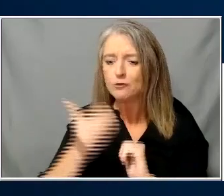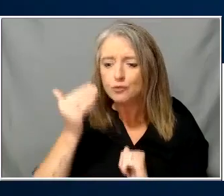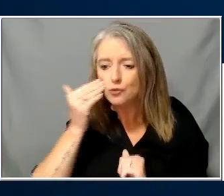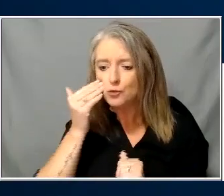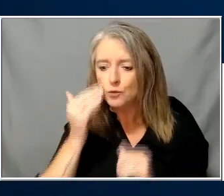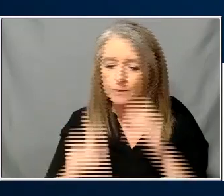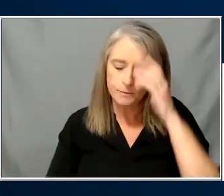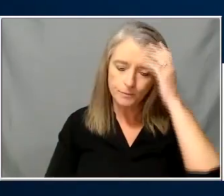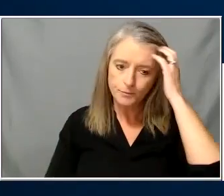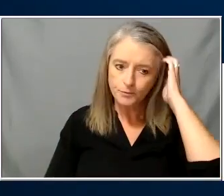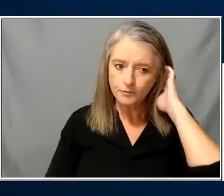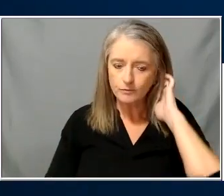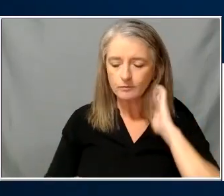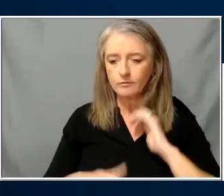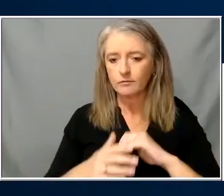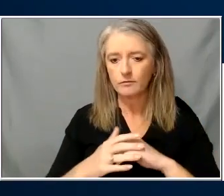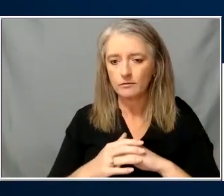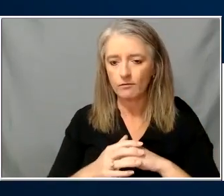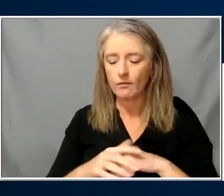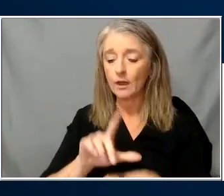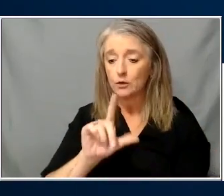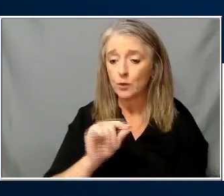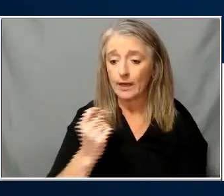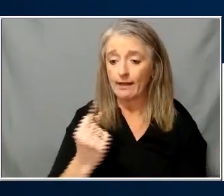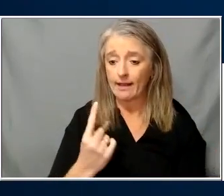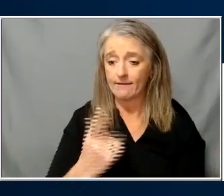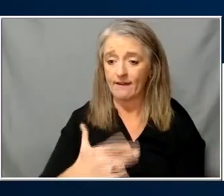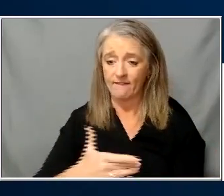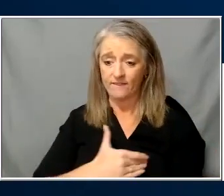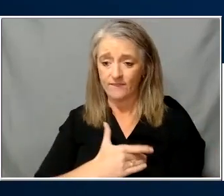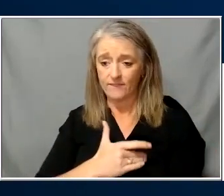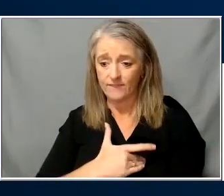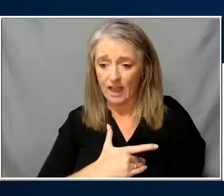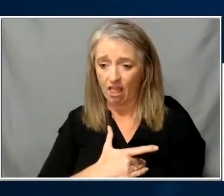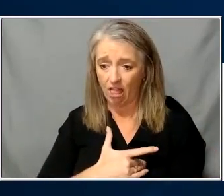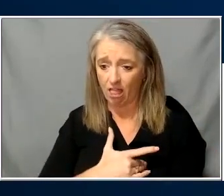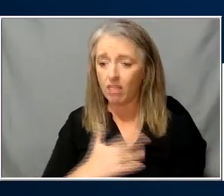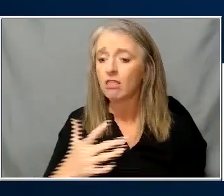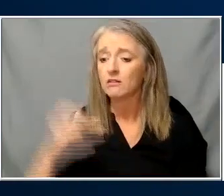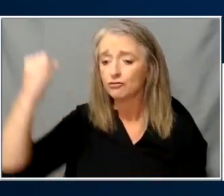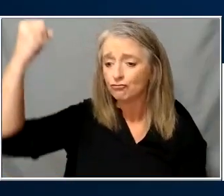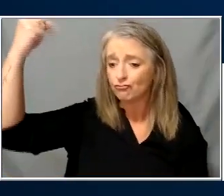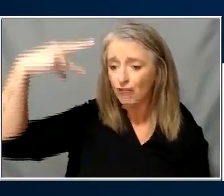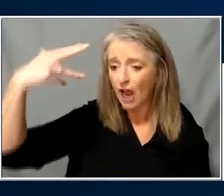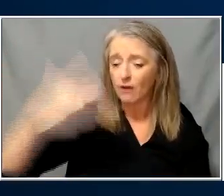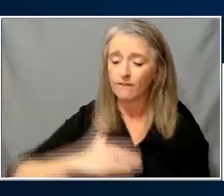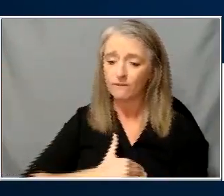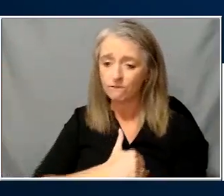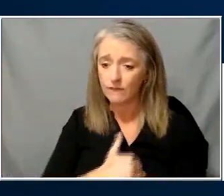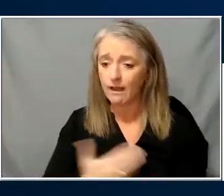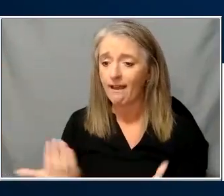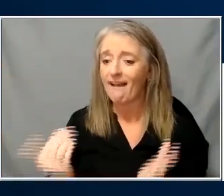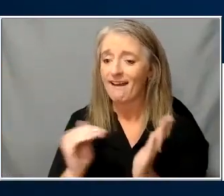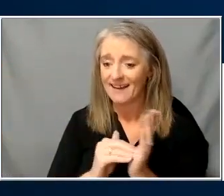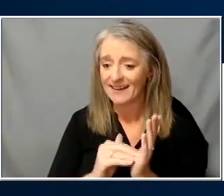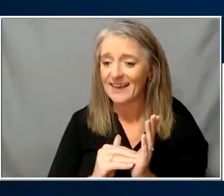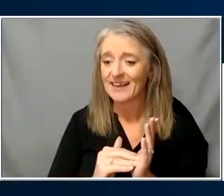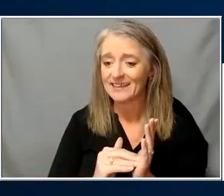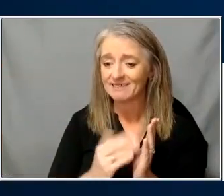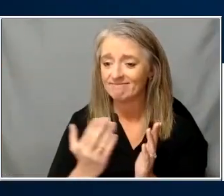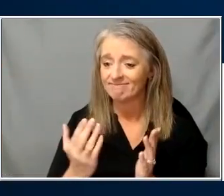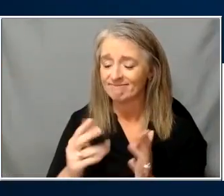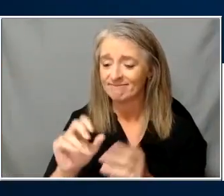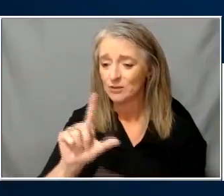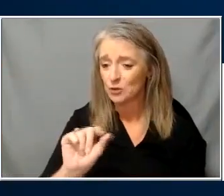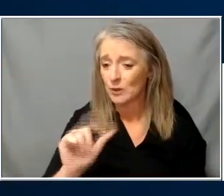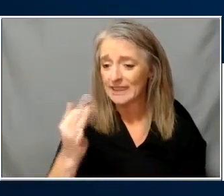once again, in 2011, I felt the lump in the shower. And again, I felt the lump, when it happened again